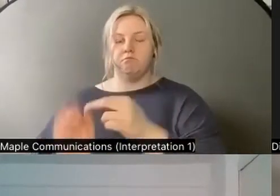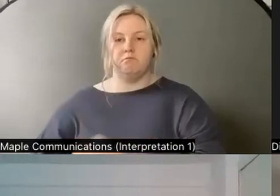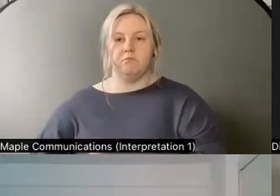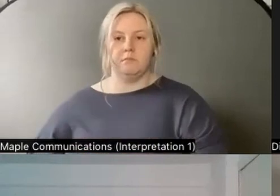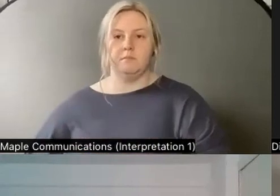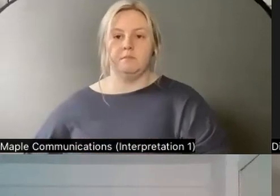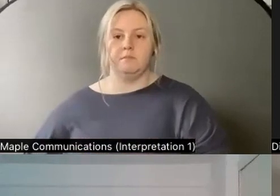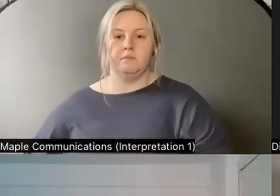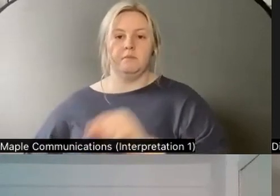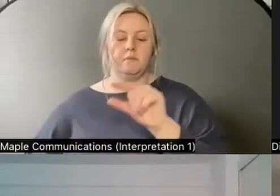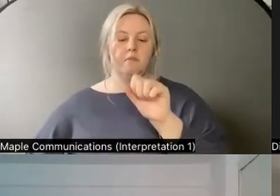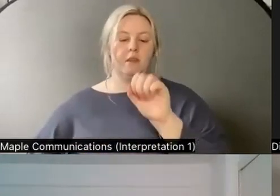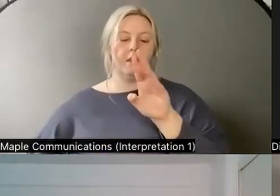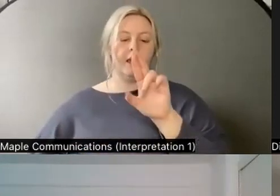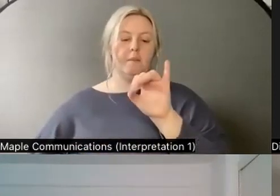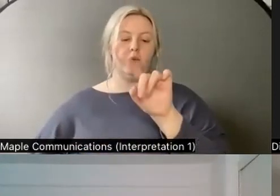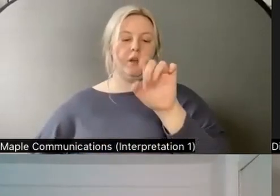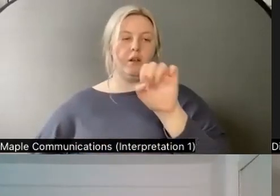As Gabrielle has said to me,